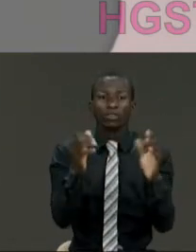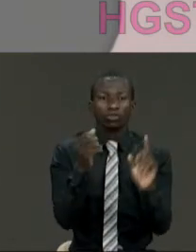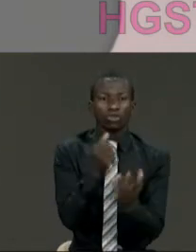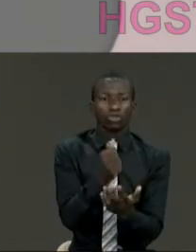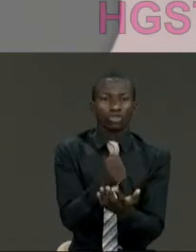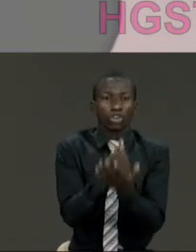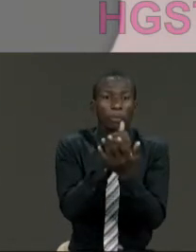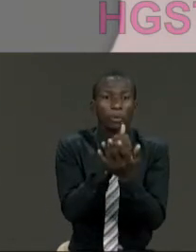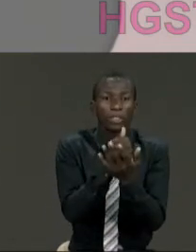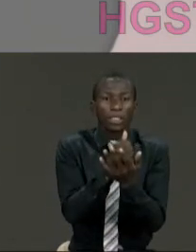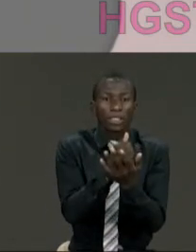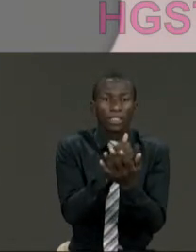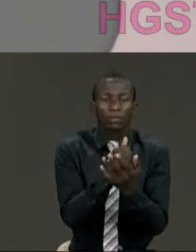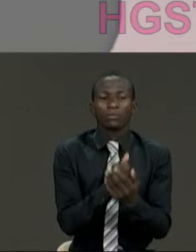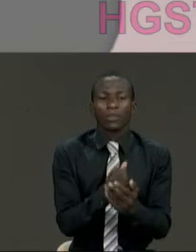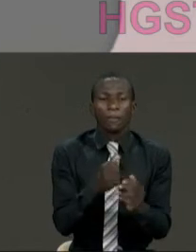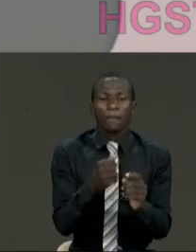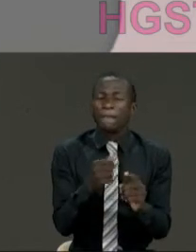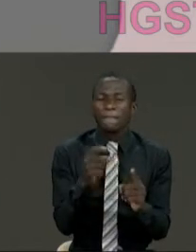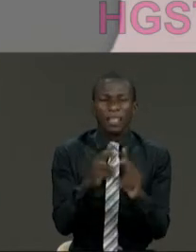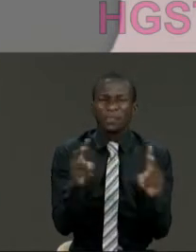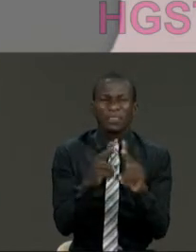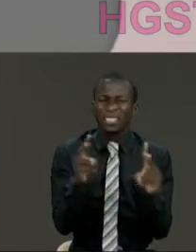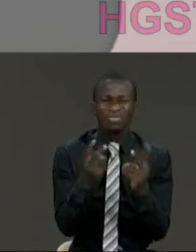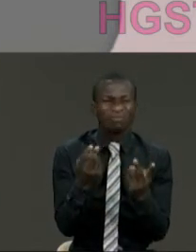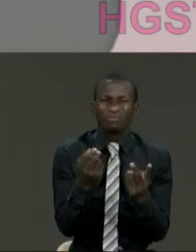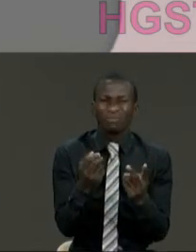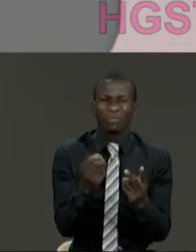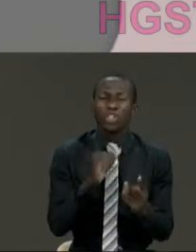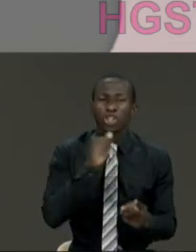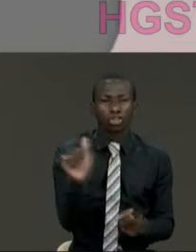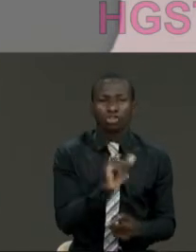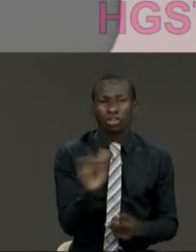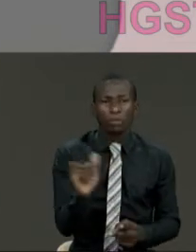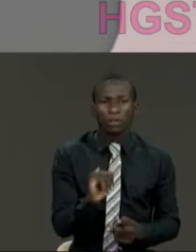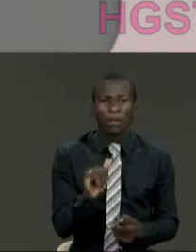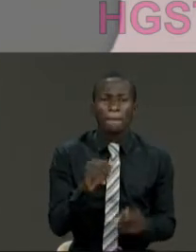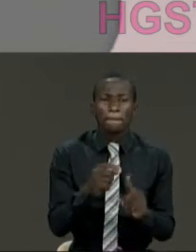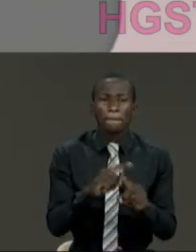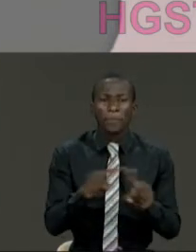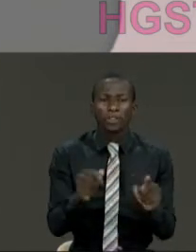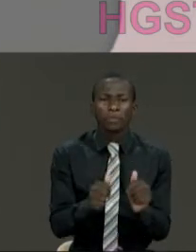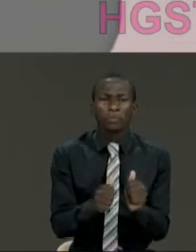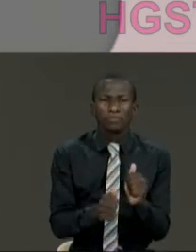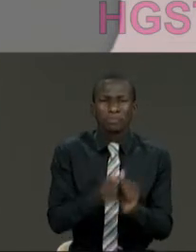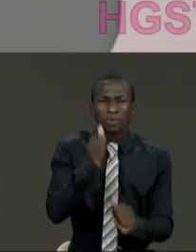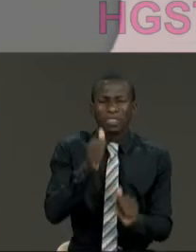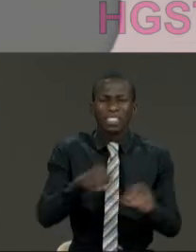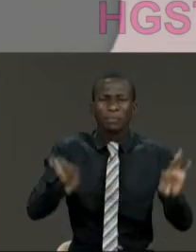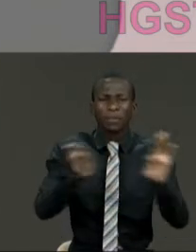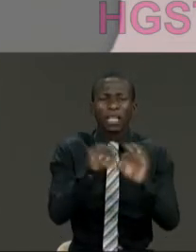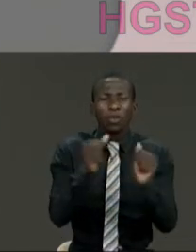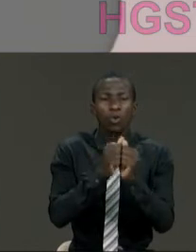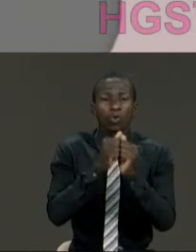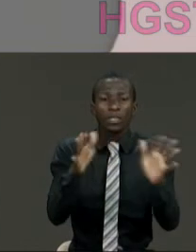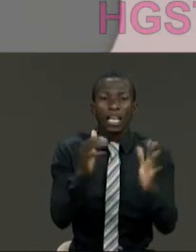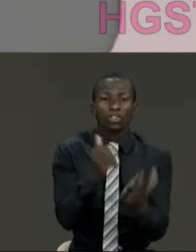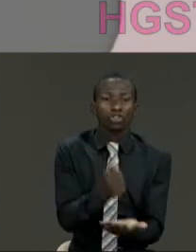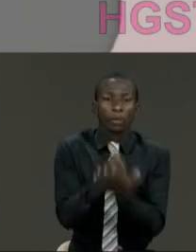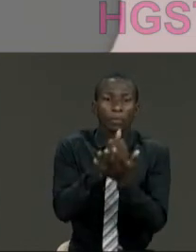Very rare. But most importantly, Without the support of God